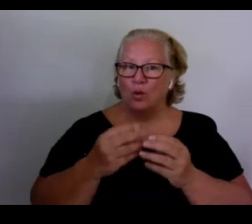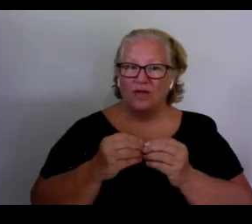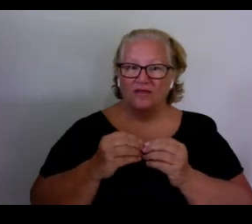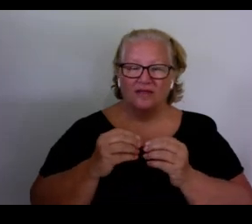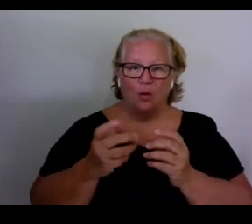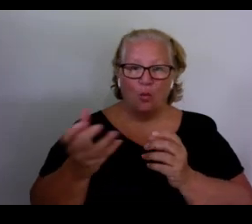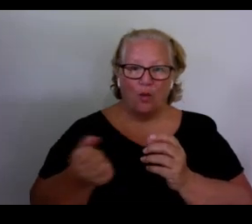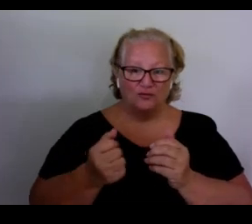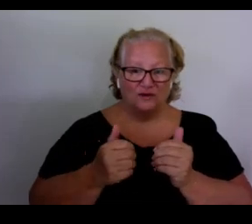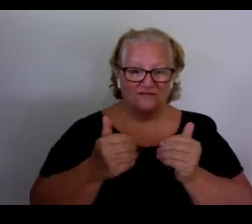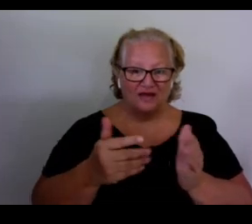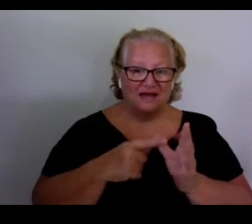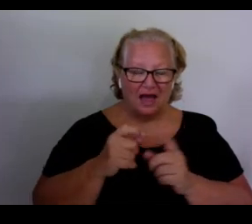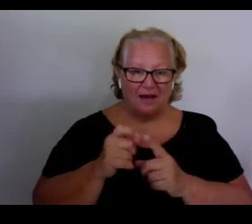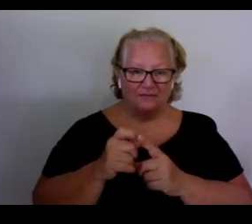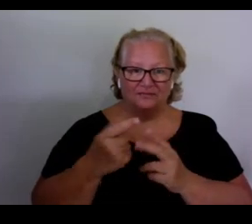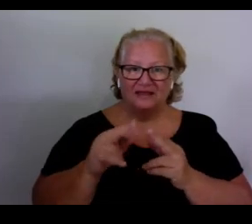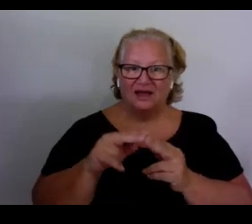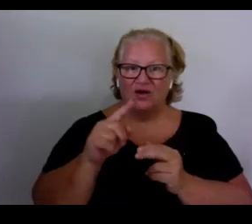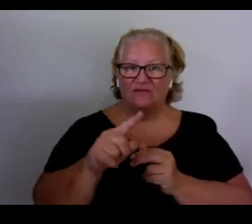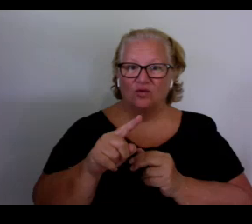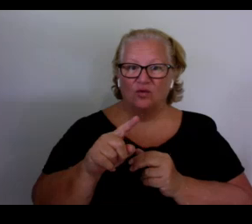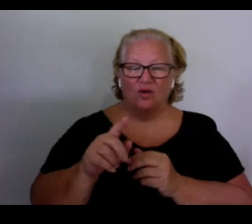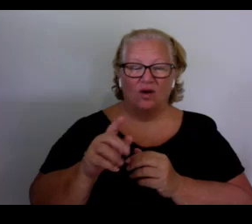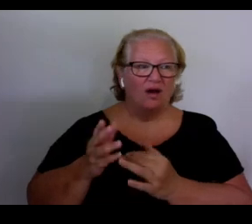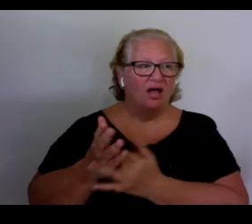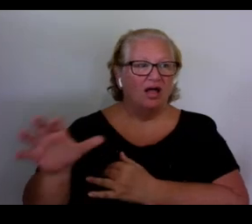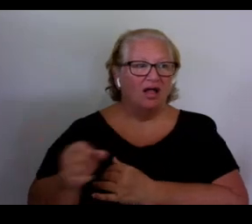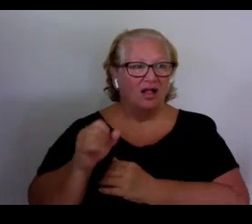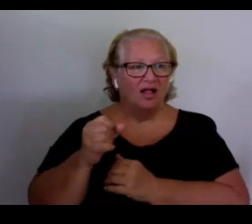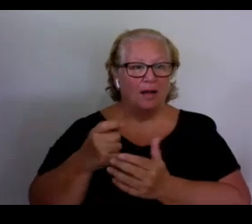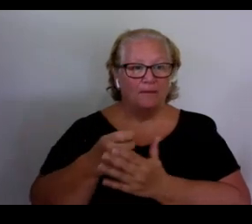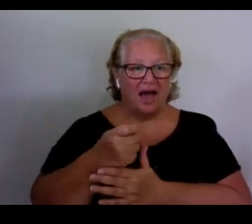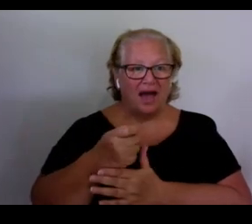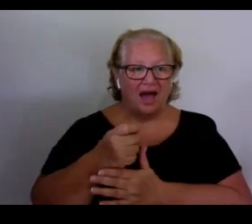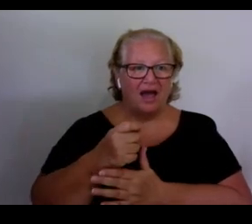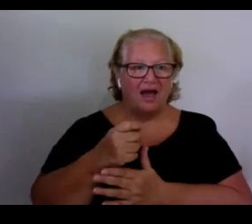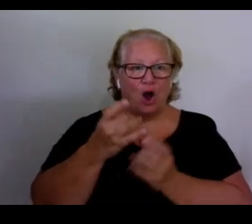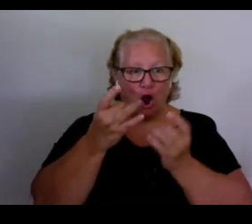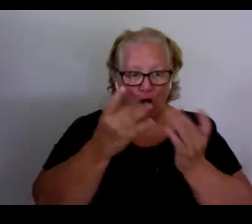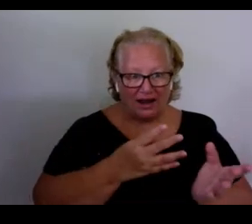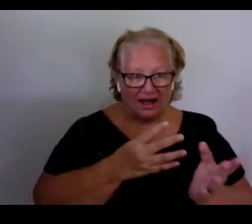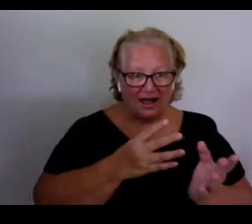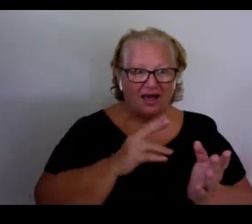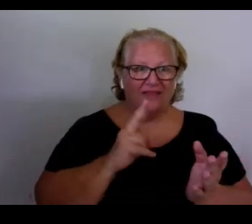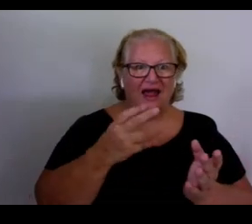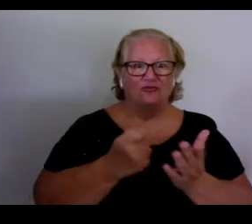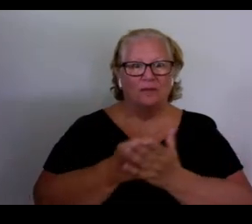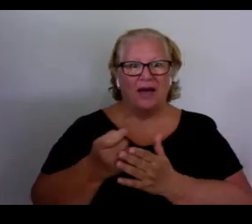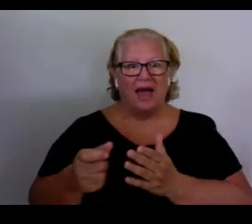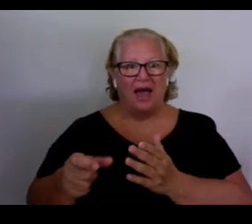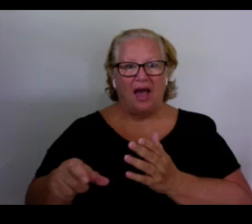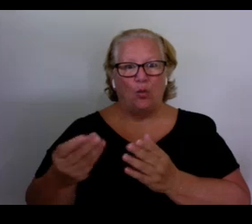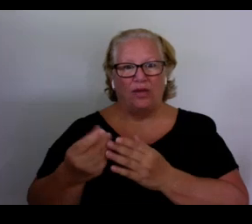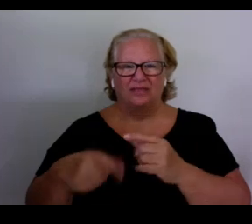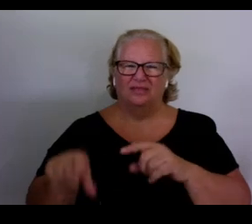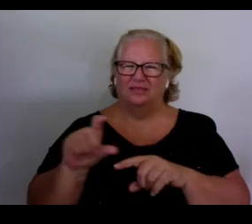is if you access some of your pay early and you have to pay it back in 2 weeks' time, with an additional admin fee.